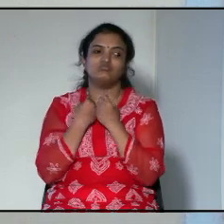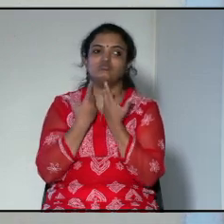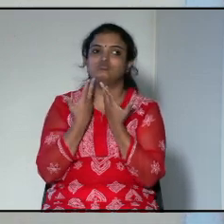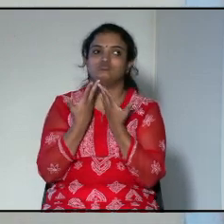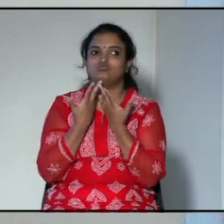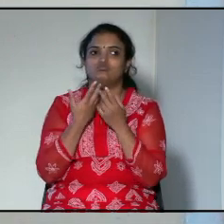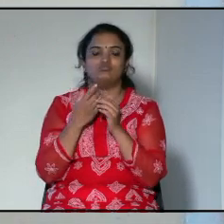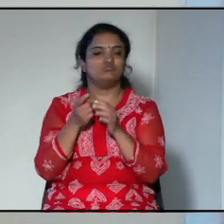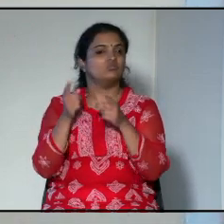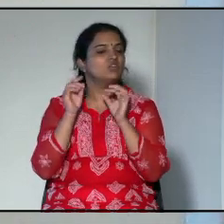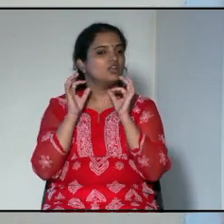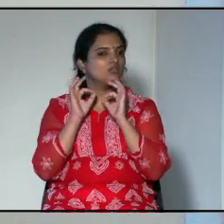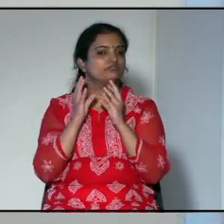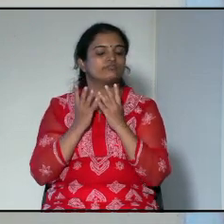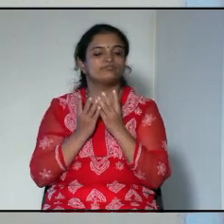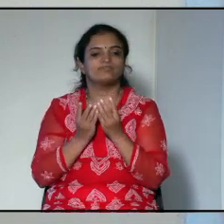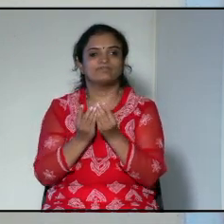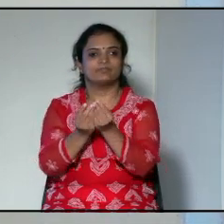it,